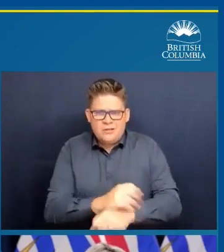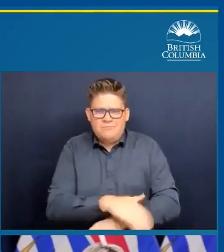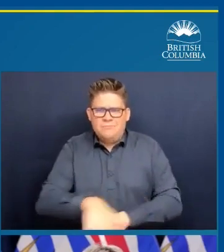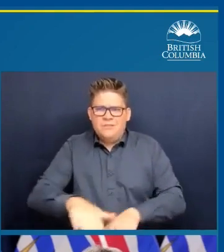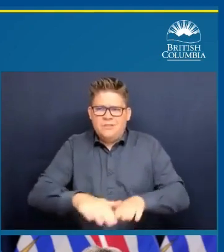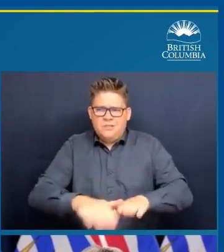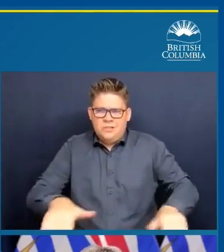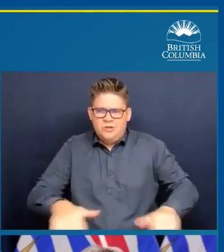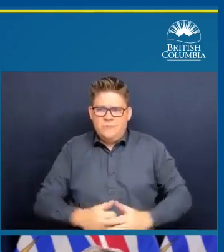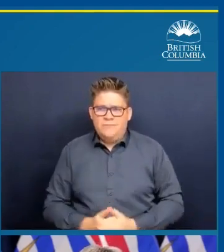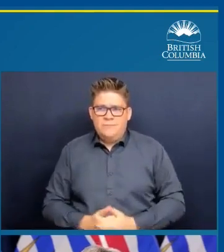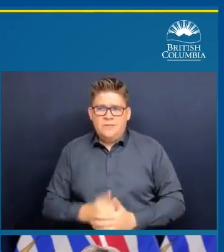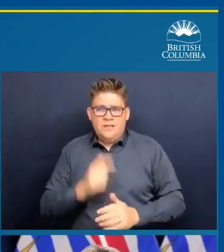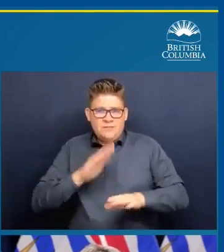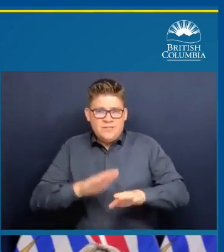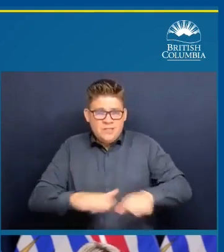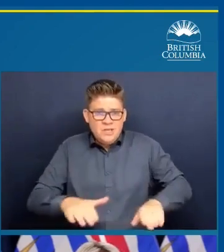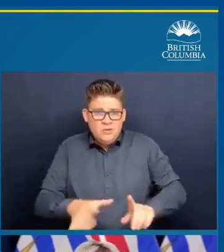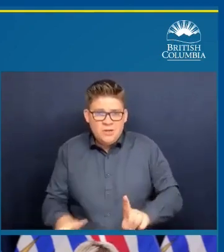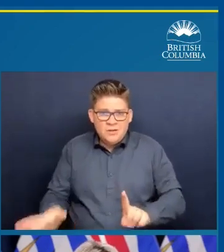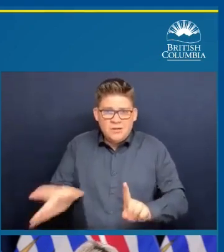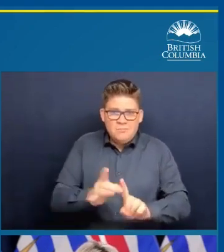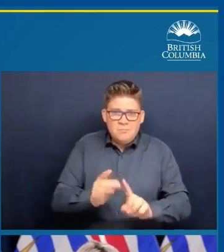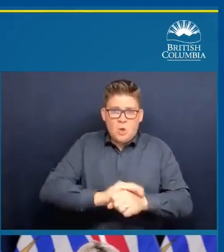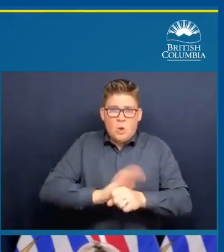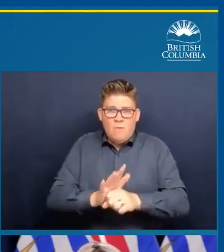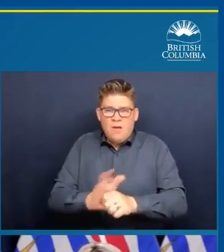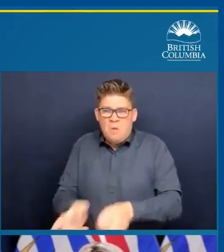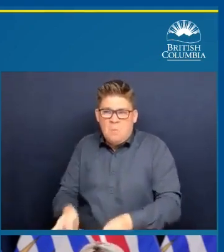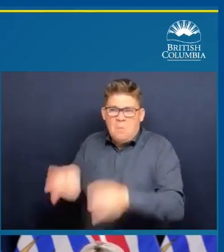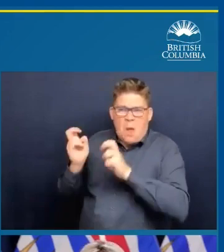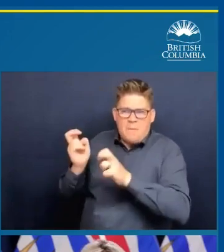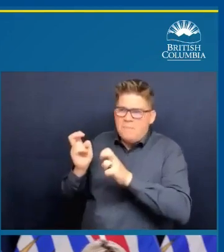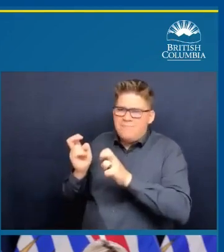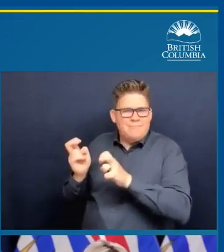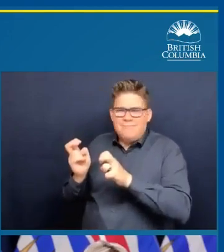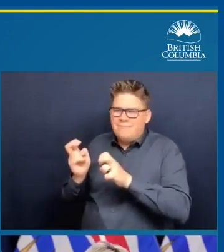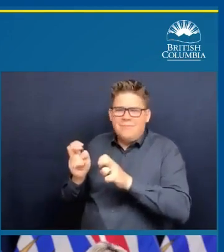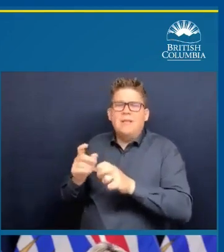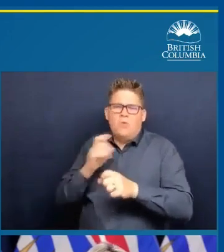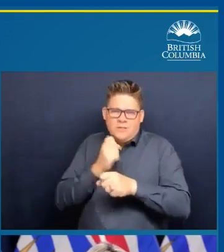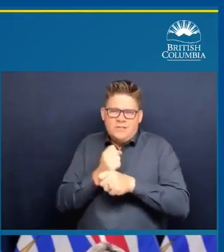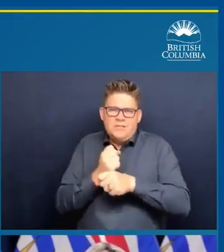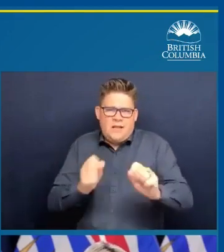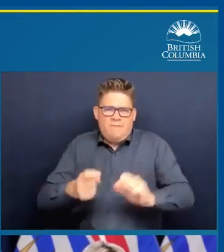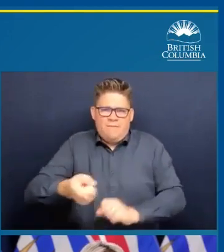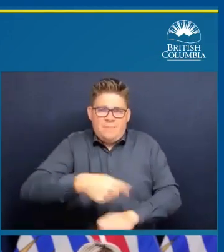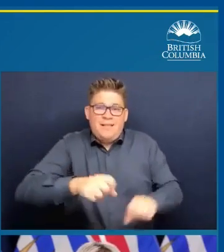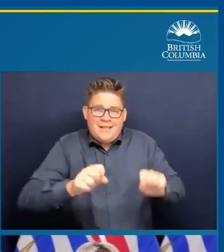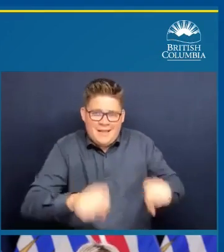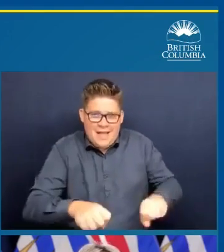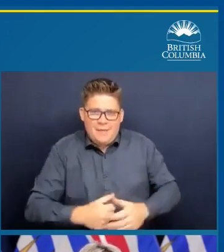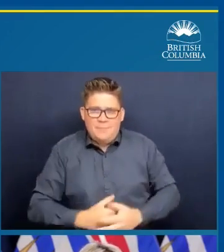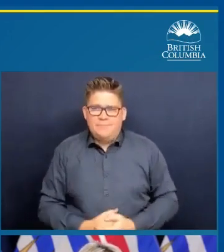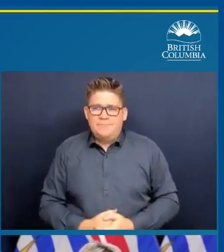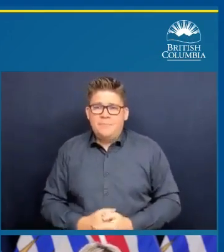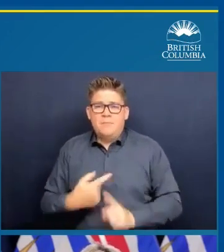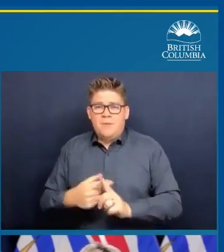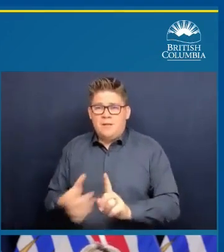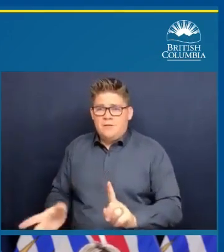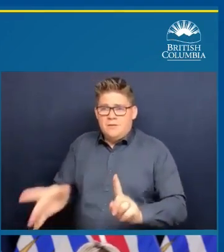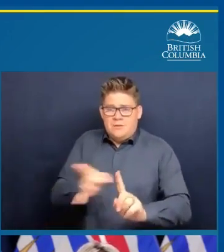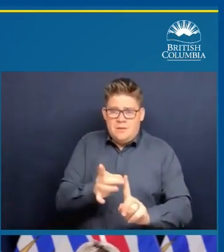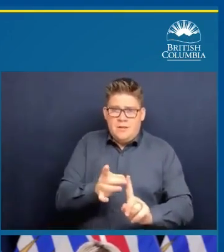can. And we know that children can also be part of transmitting it within households and families particularly. We know that